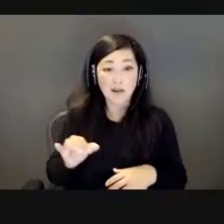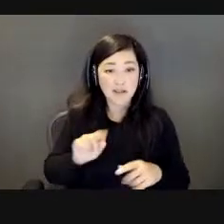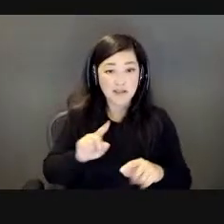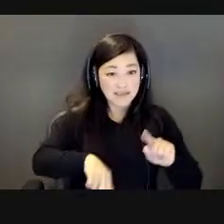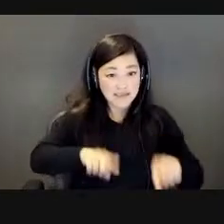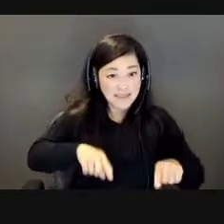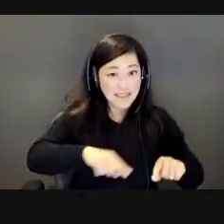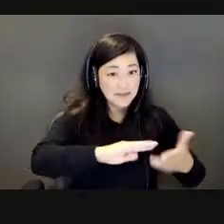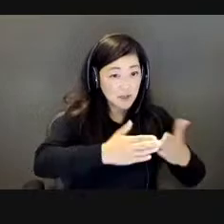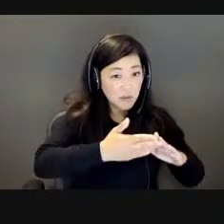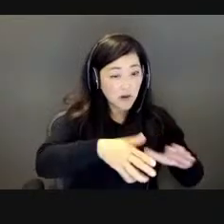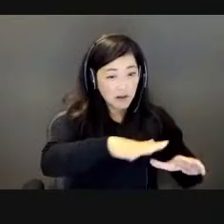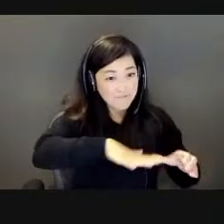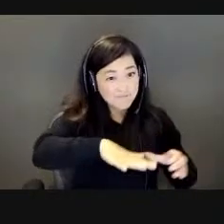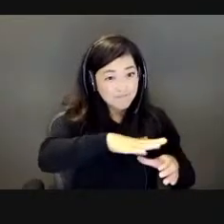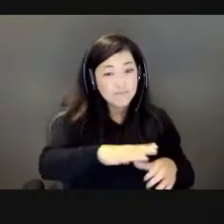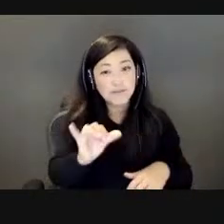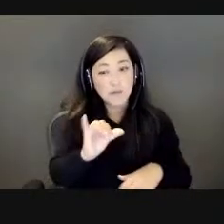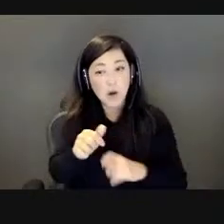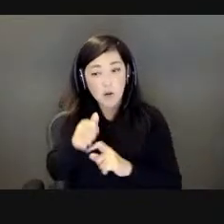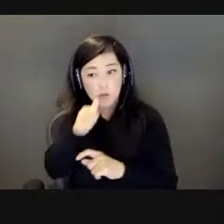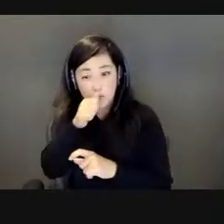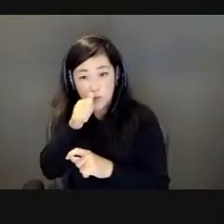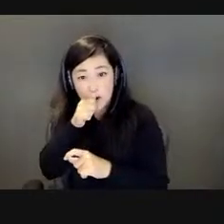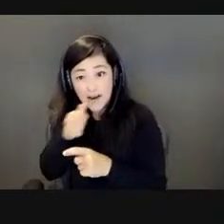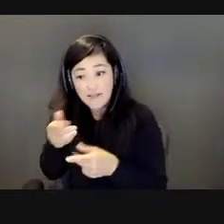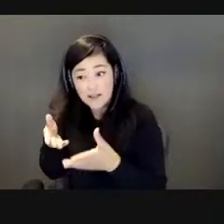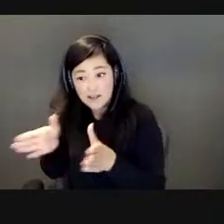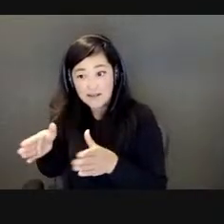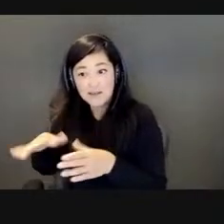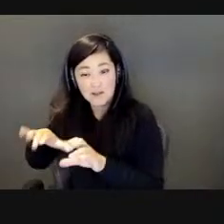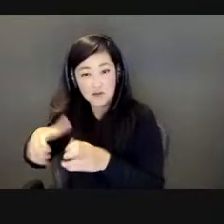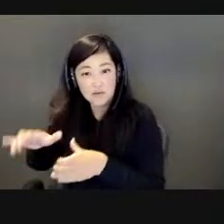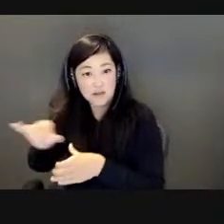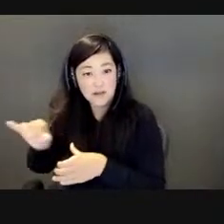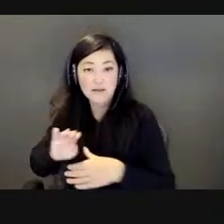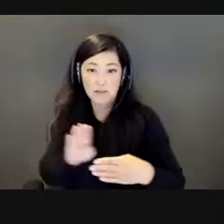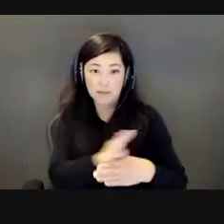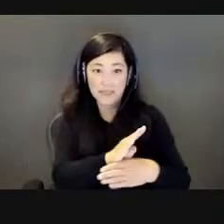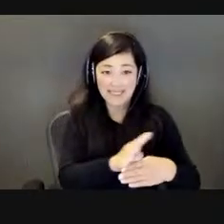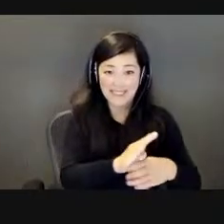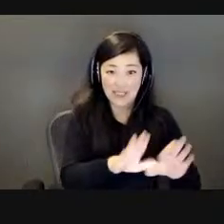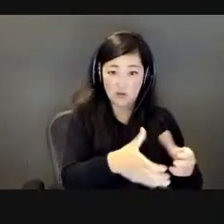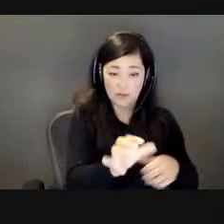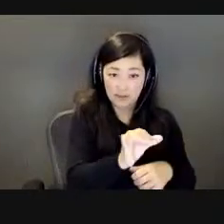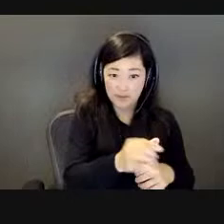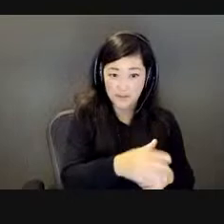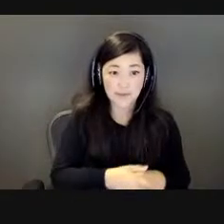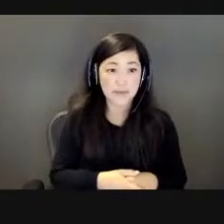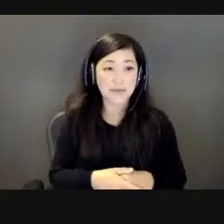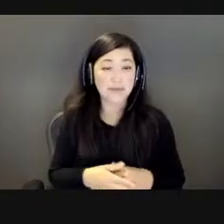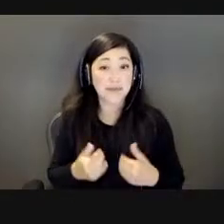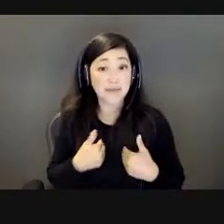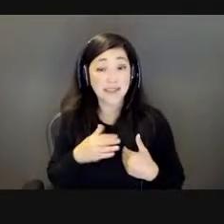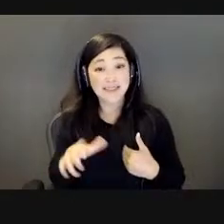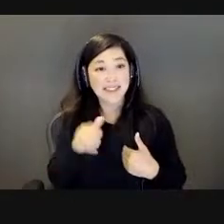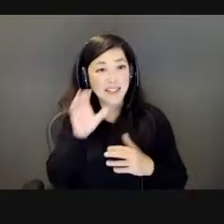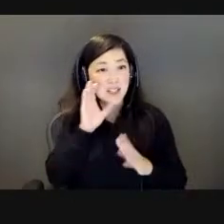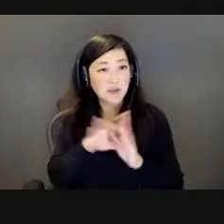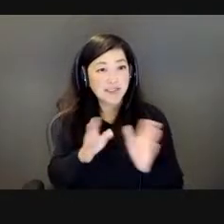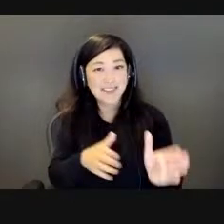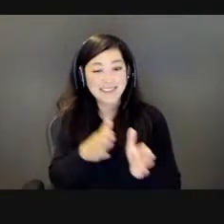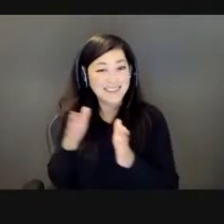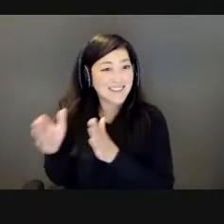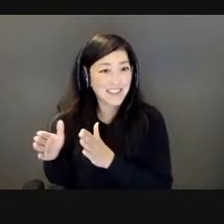and territorial private sector firms, and business and industry. I have another New Brunswick photo here of one of our